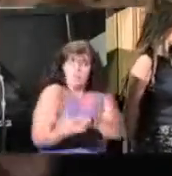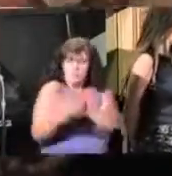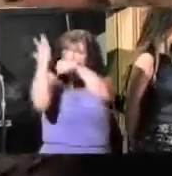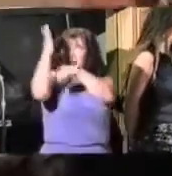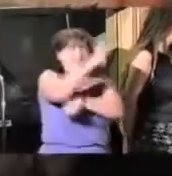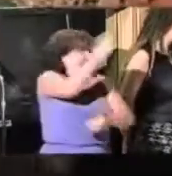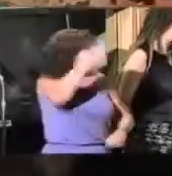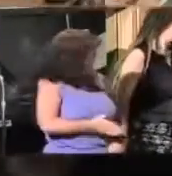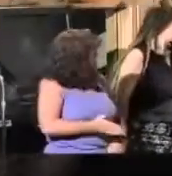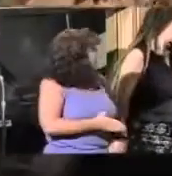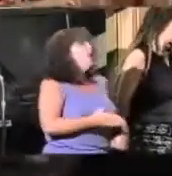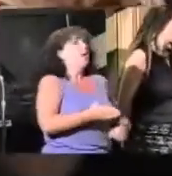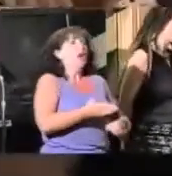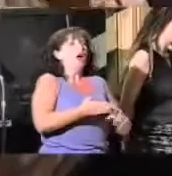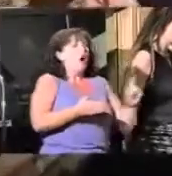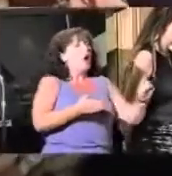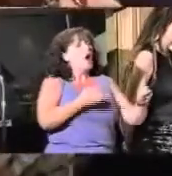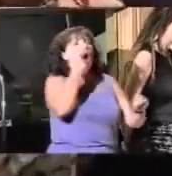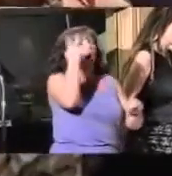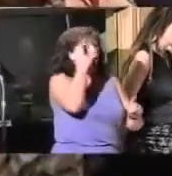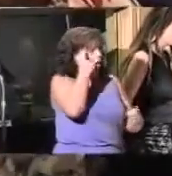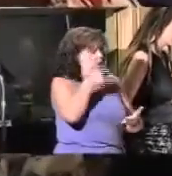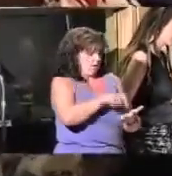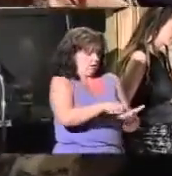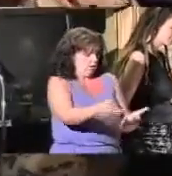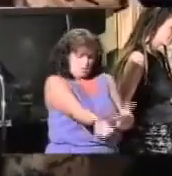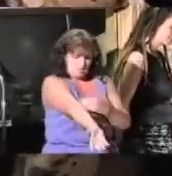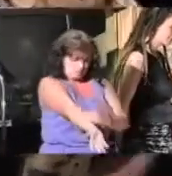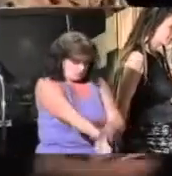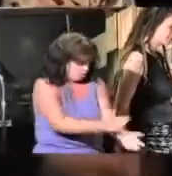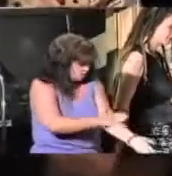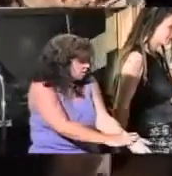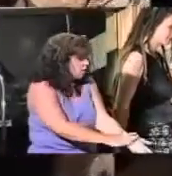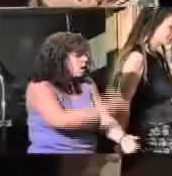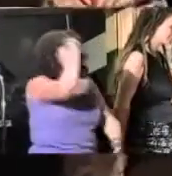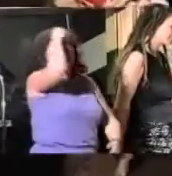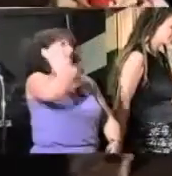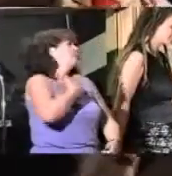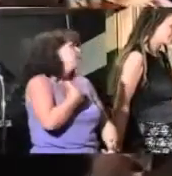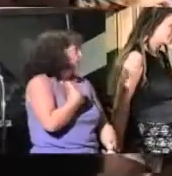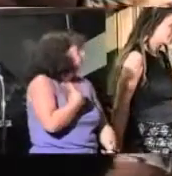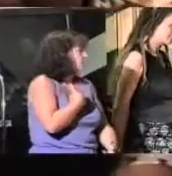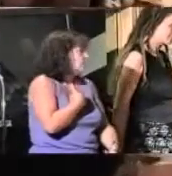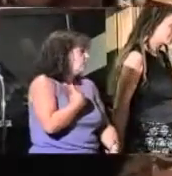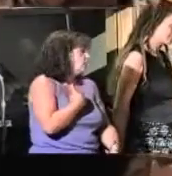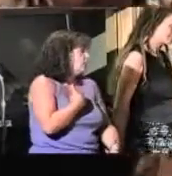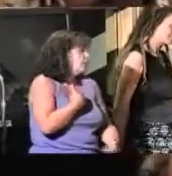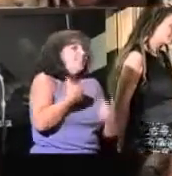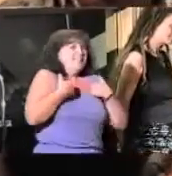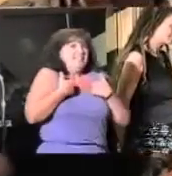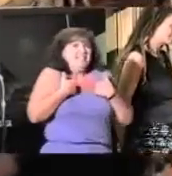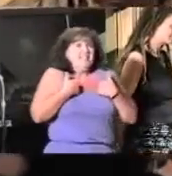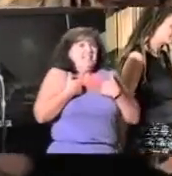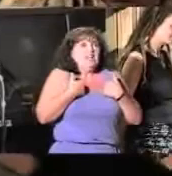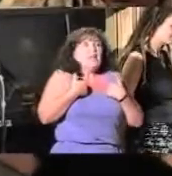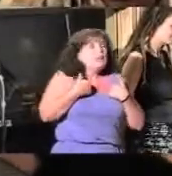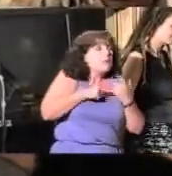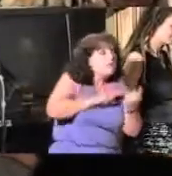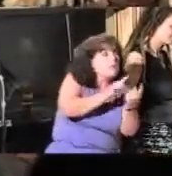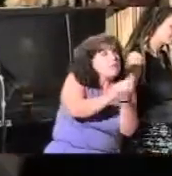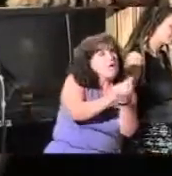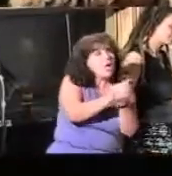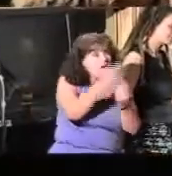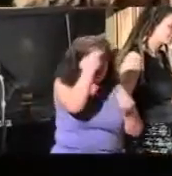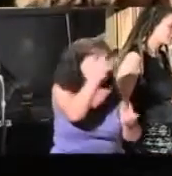it, I've always got these written reminders on my arms. What do you want me to say to them? Oh, it's